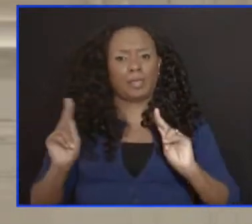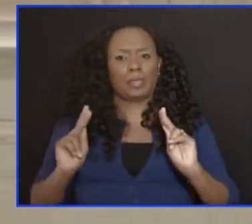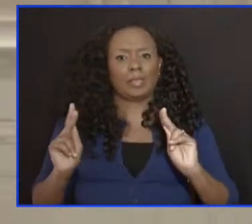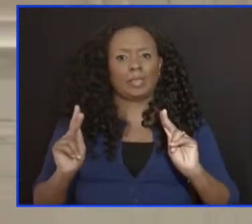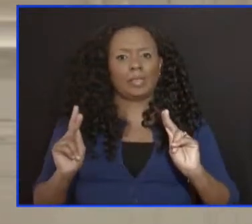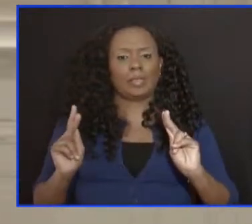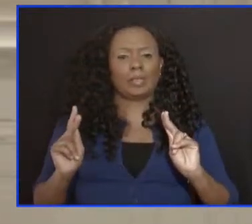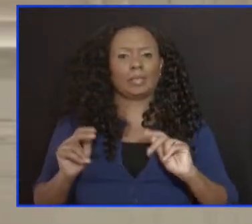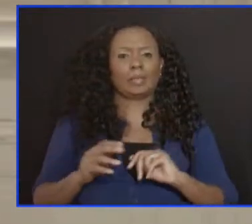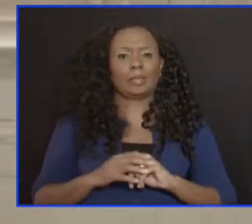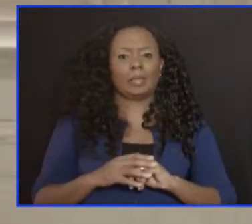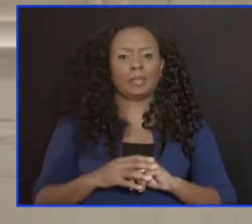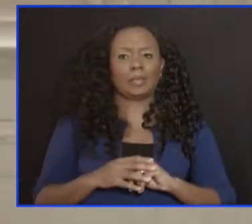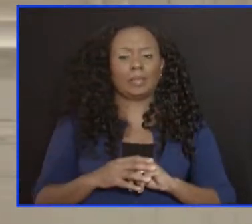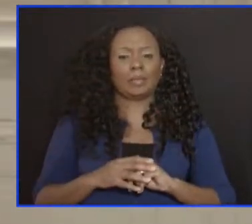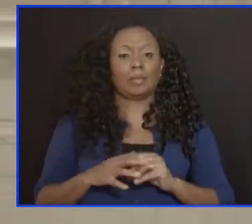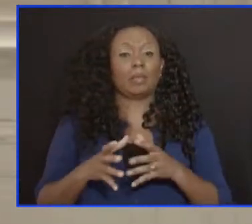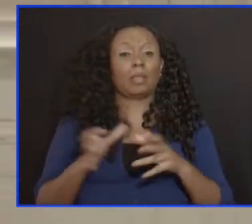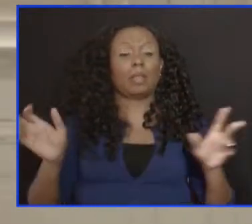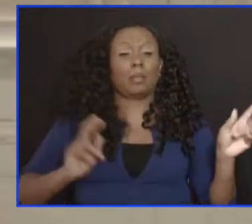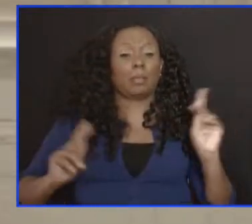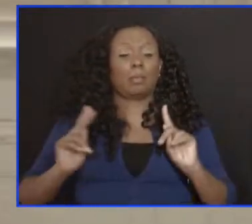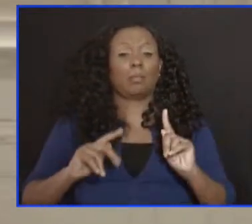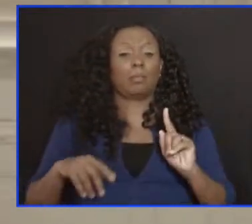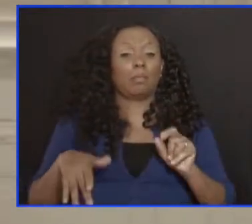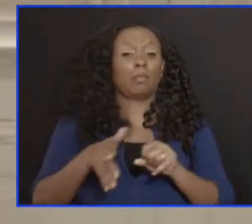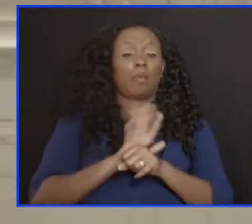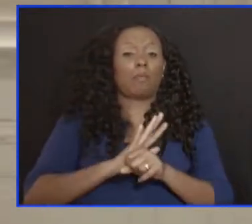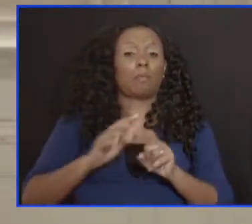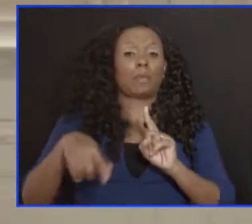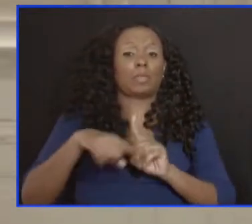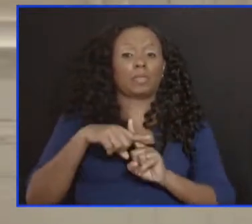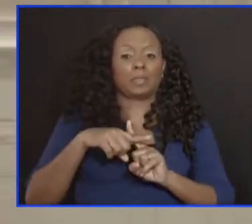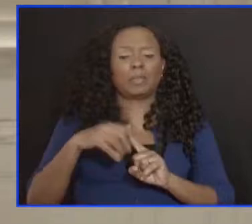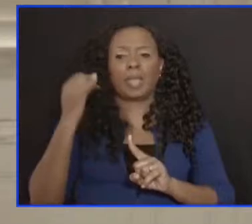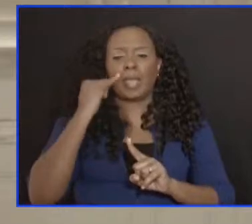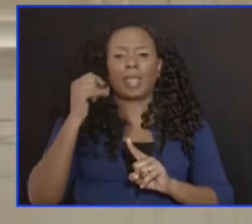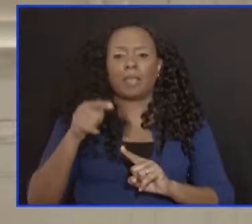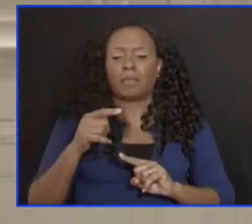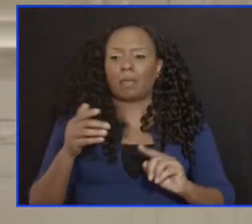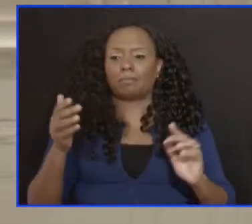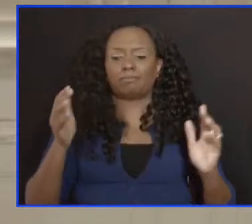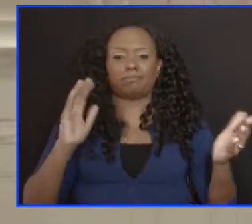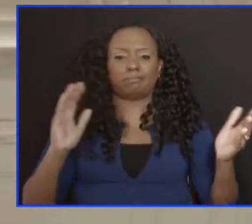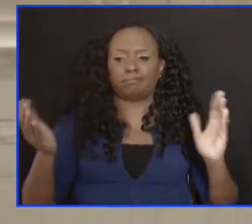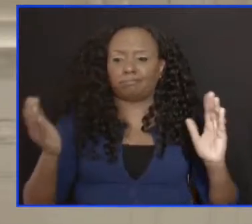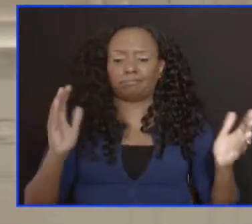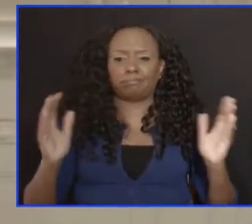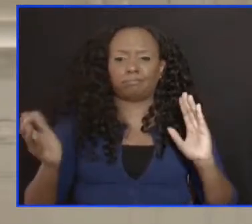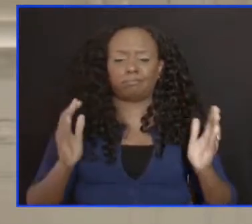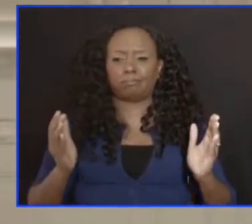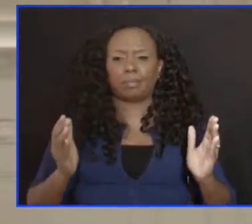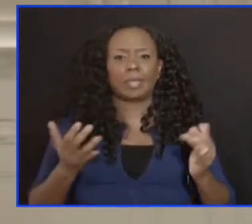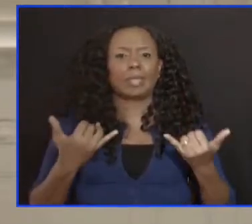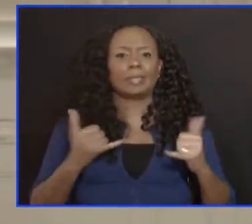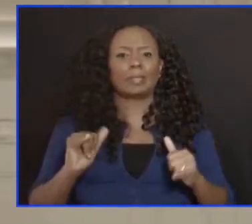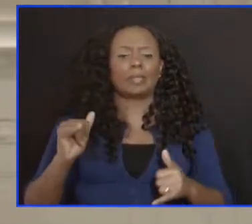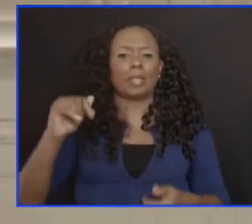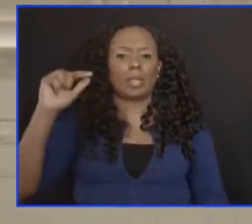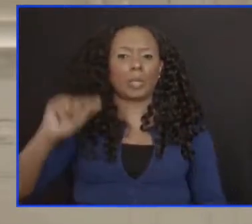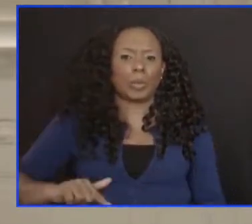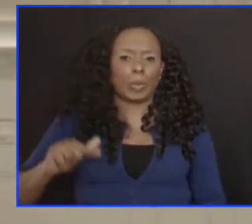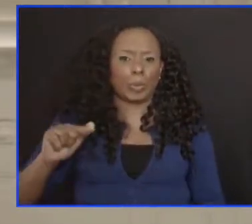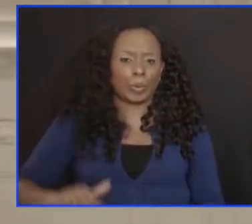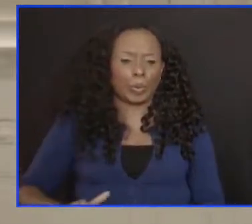been certainly being positive. And if you do a fraction of that on that, you'll see that, that is extremely low. The